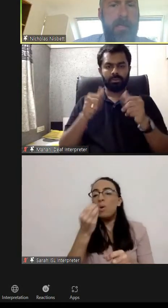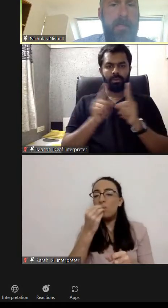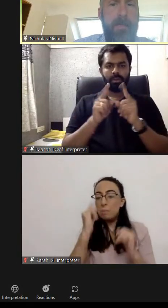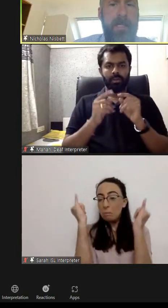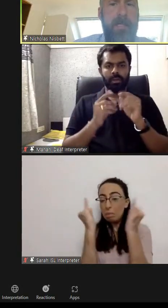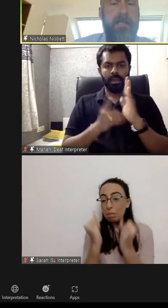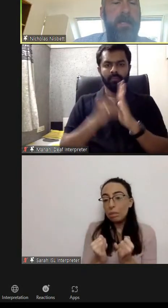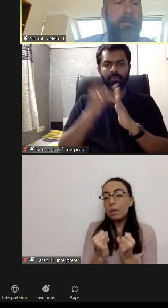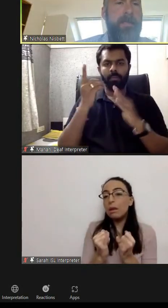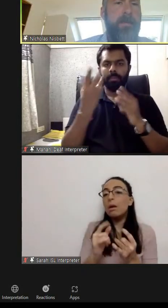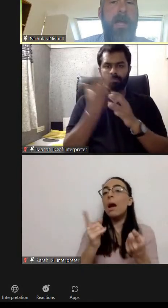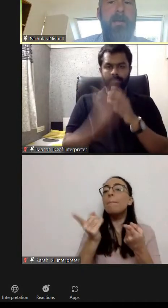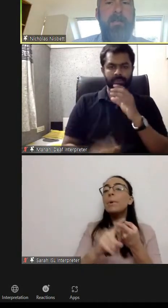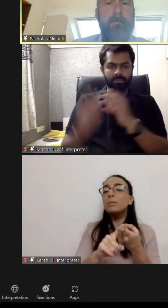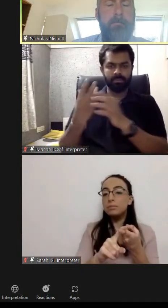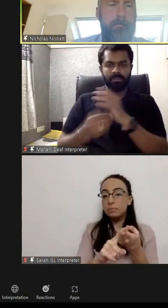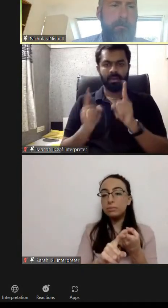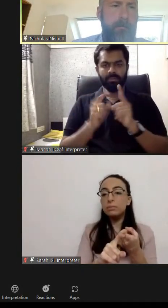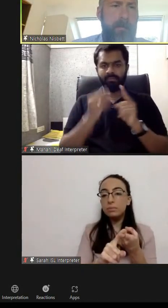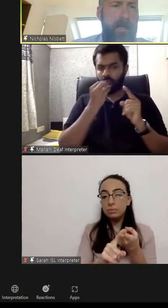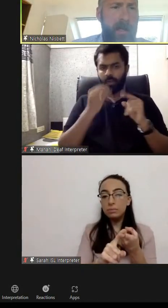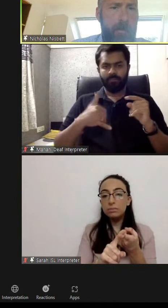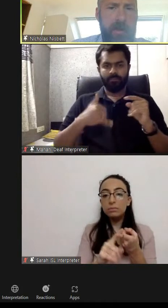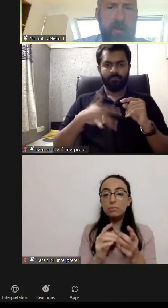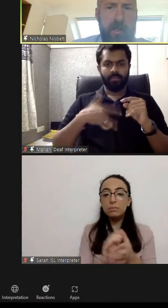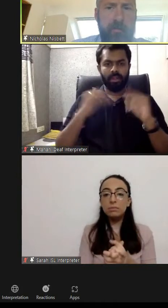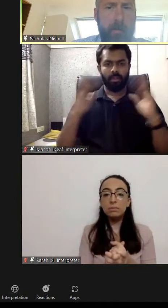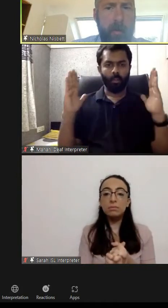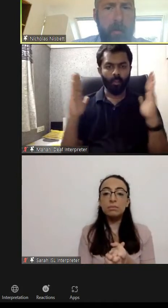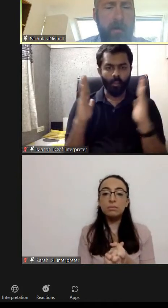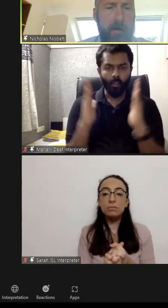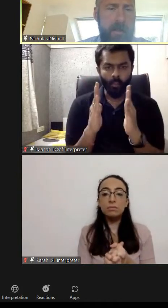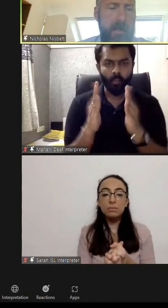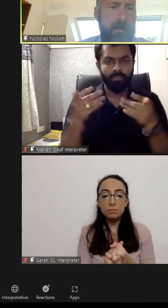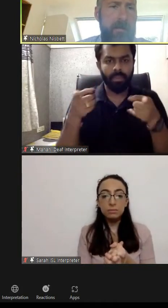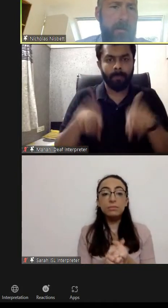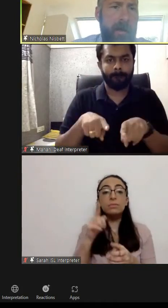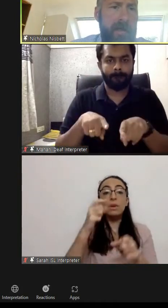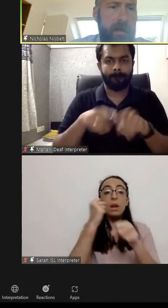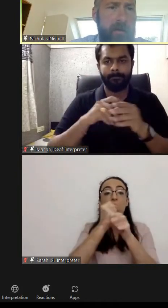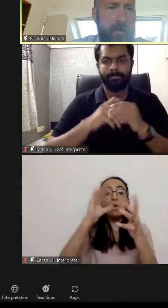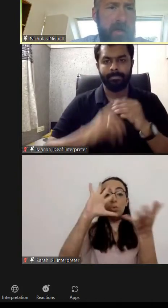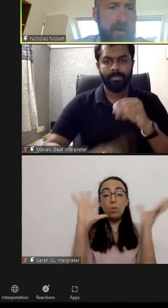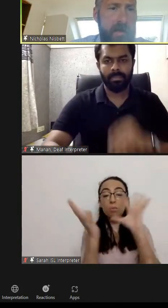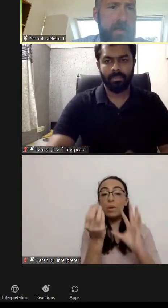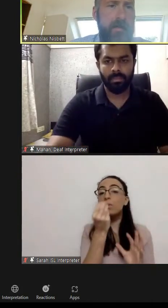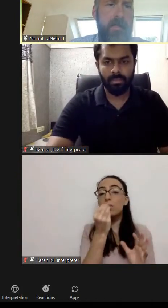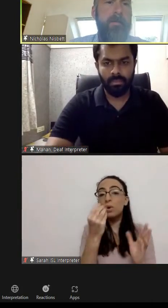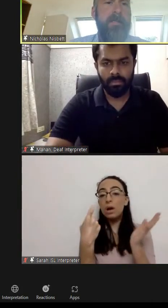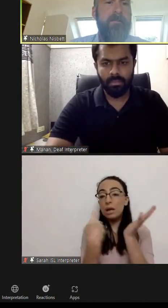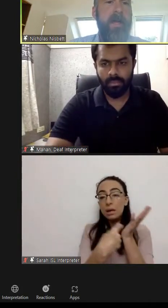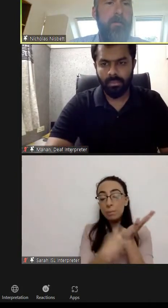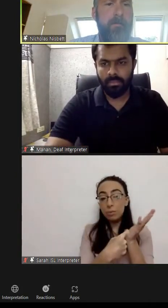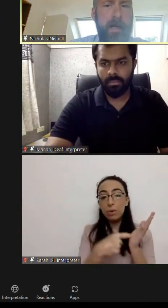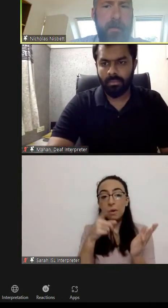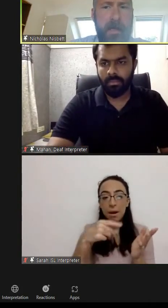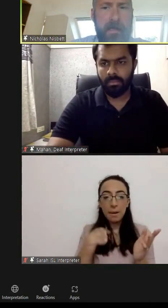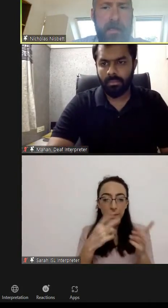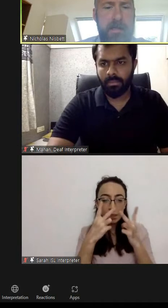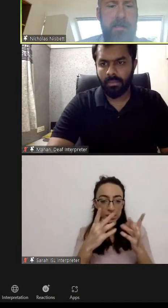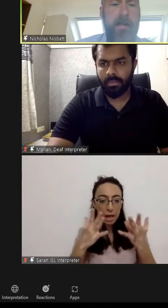What does this mean in terms of action? In the Global Nutrition Report, we followed the WHO Commission on the Social Determinants of